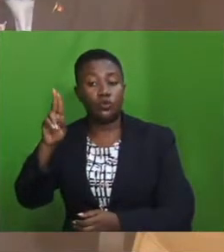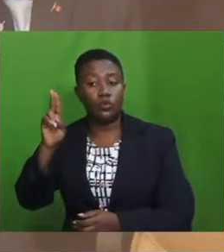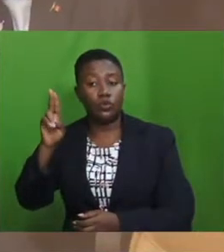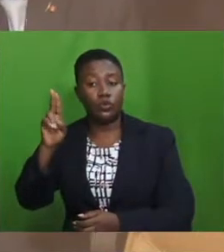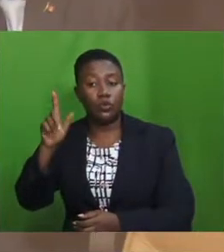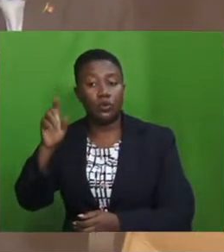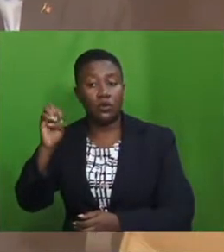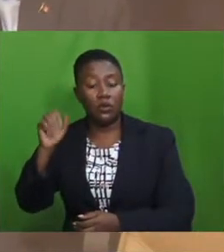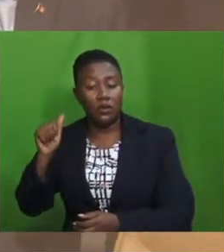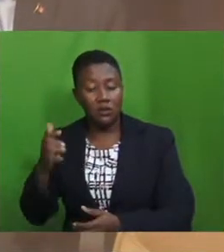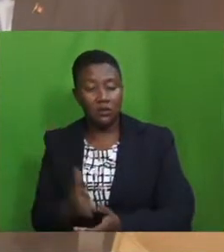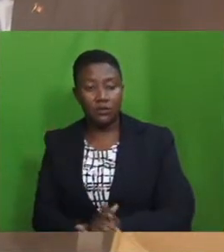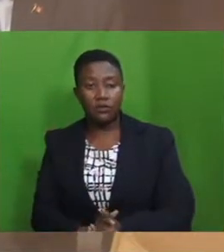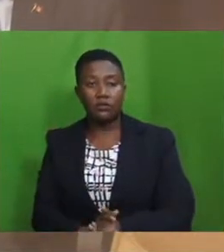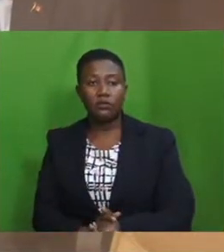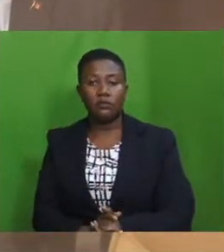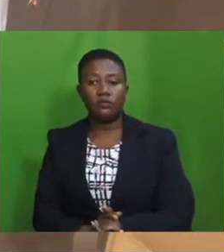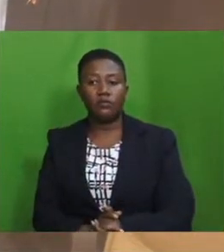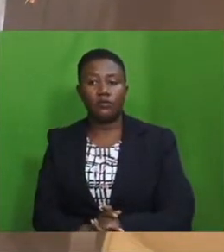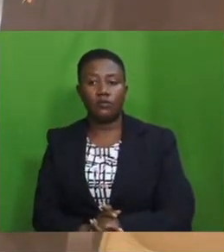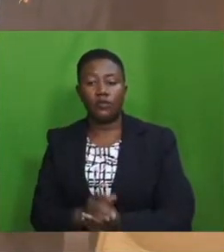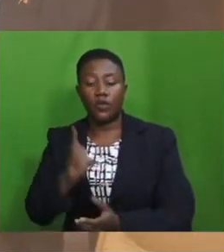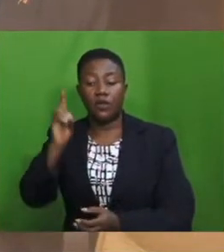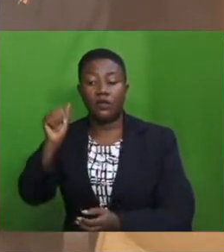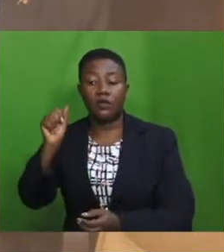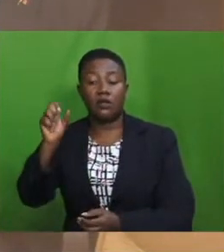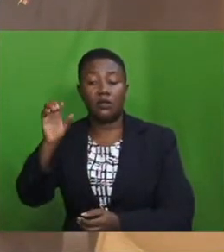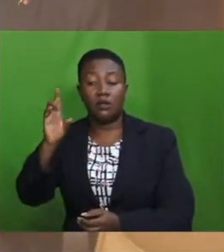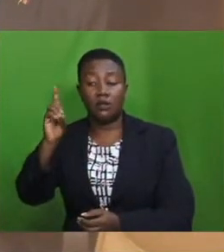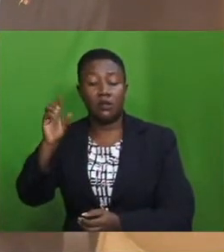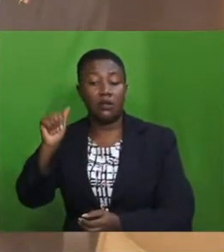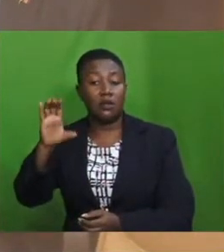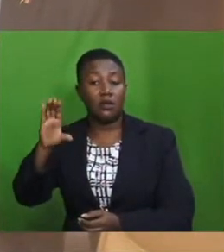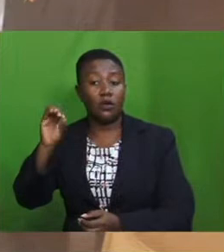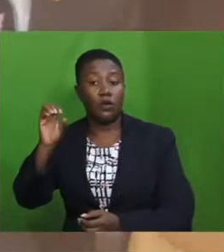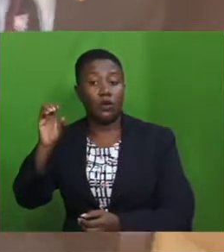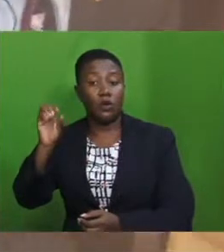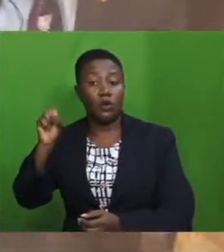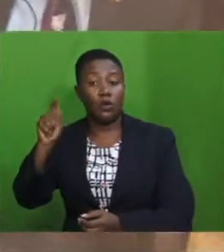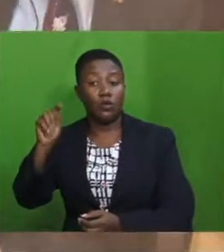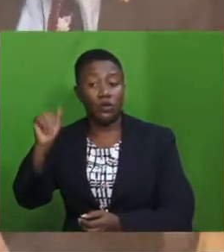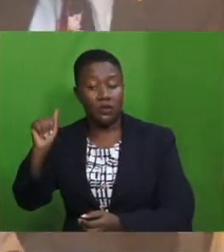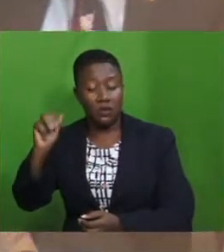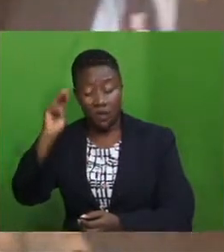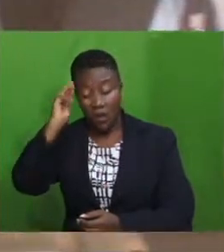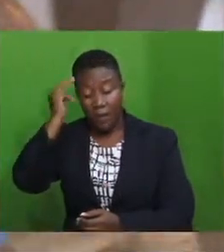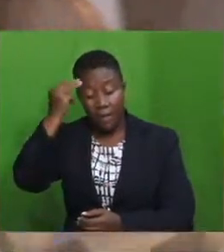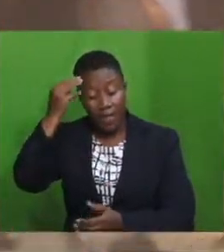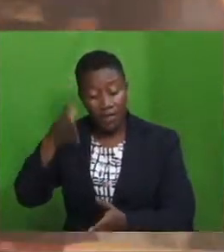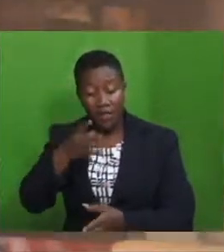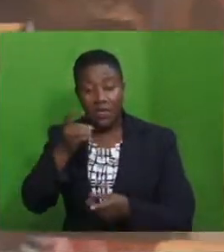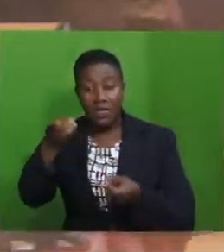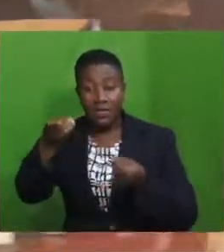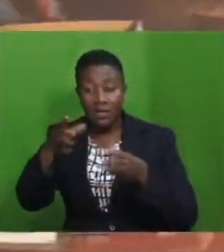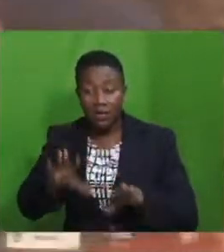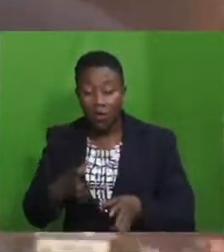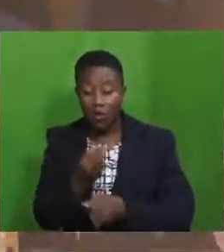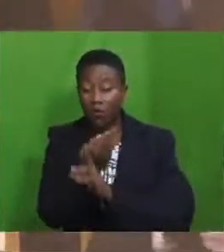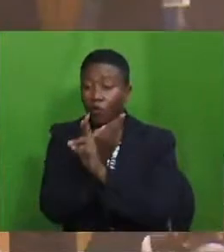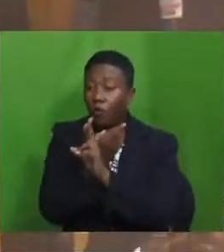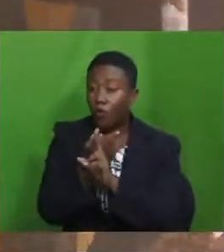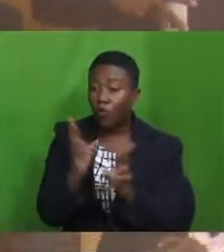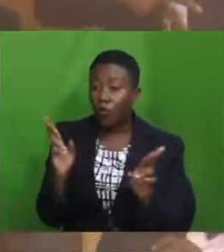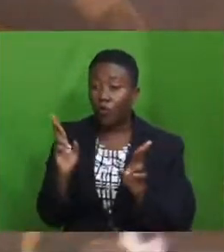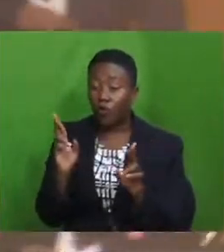Gaspar da Costa, Minister and Director of the Republic's